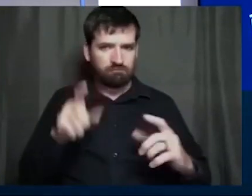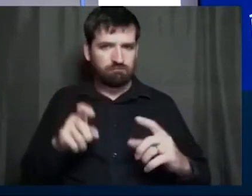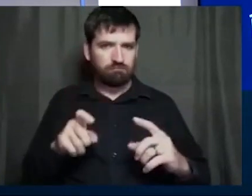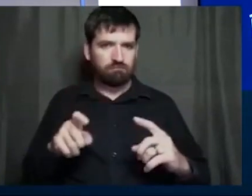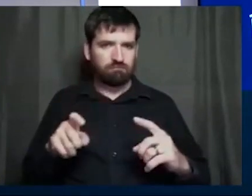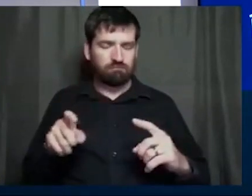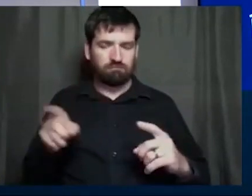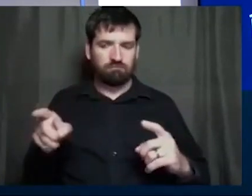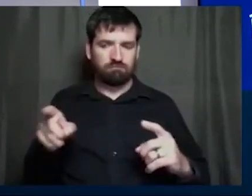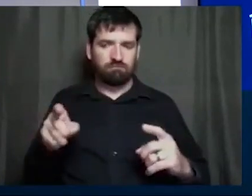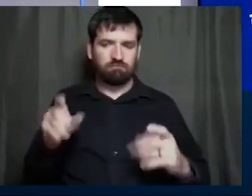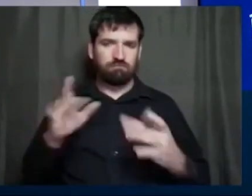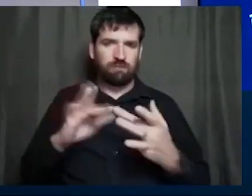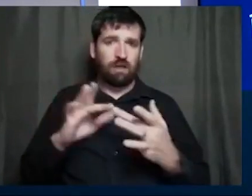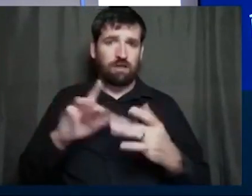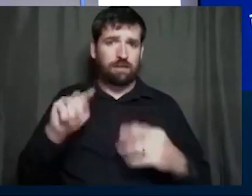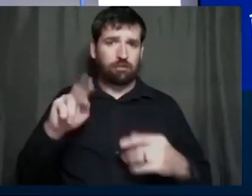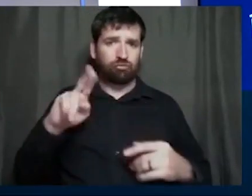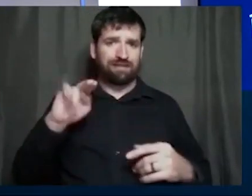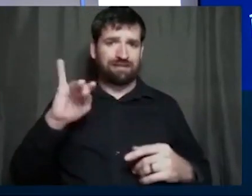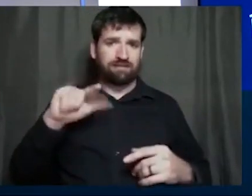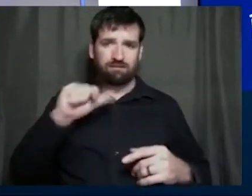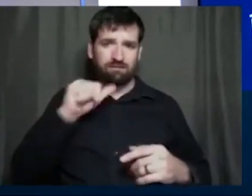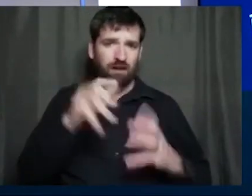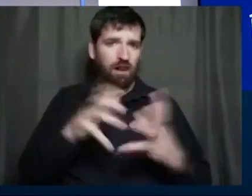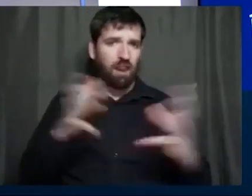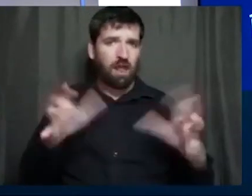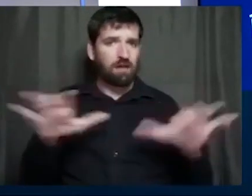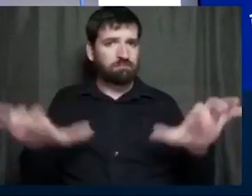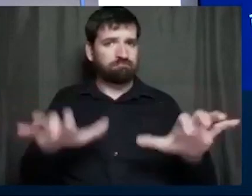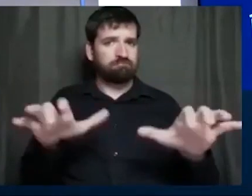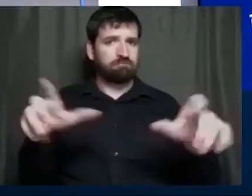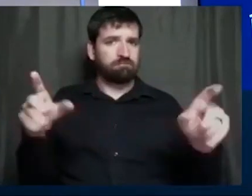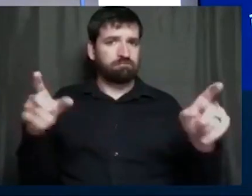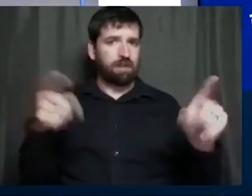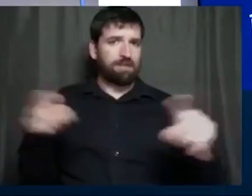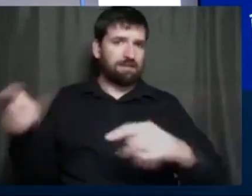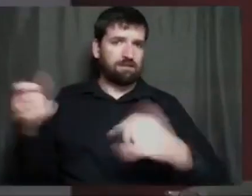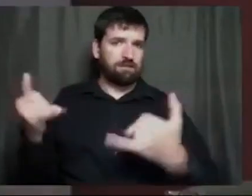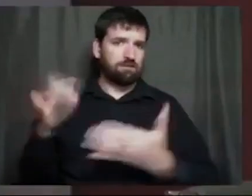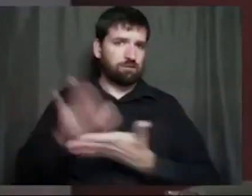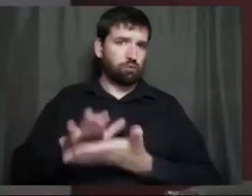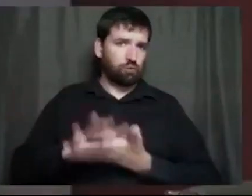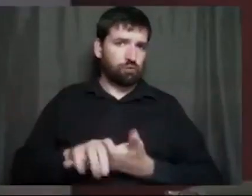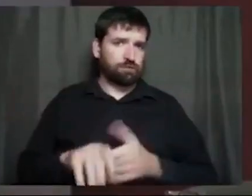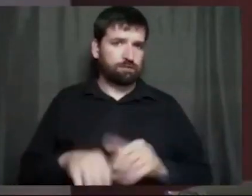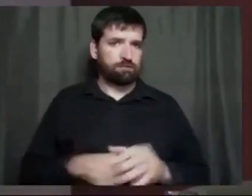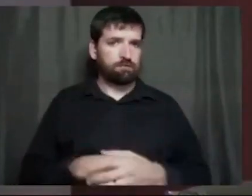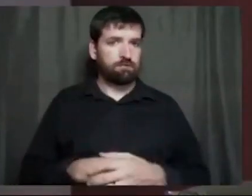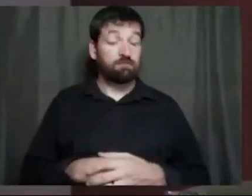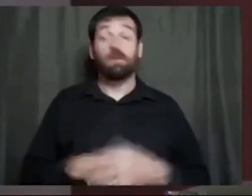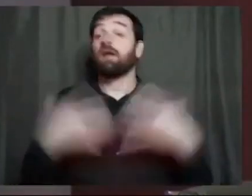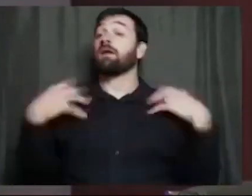being done in many schools this time around. What are you hearing? Well, so the health department does try to contact trace when there's a